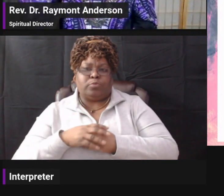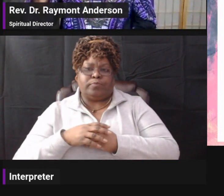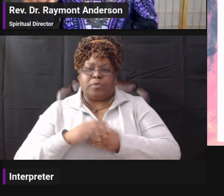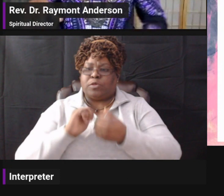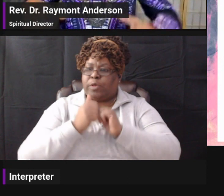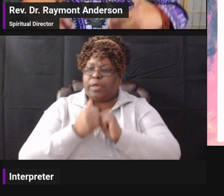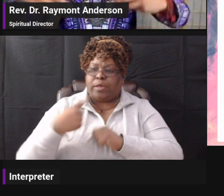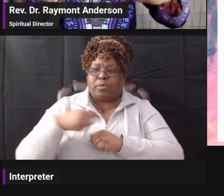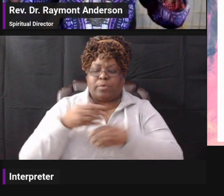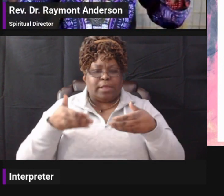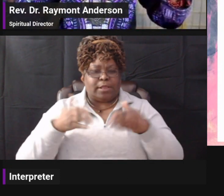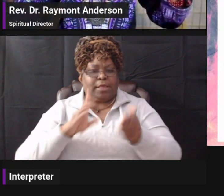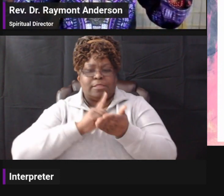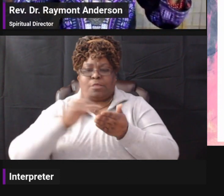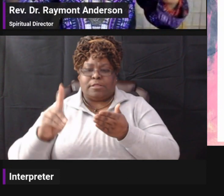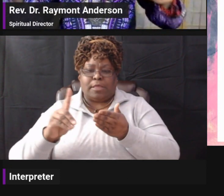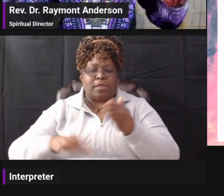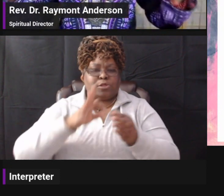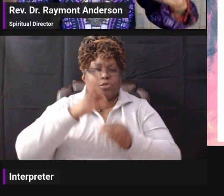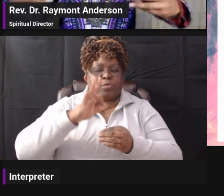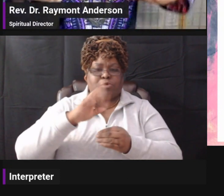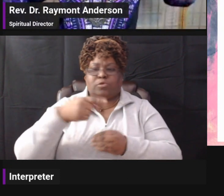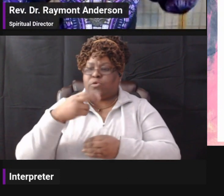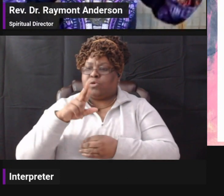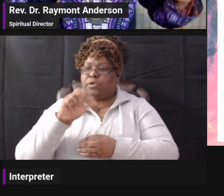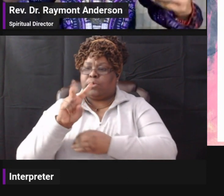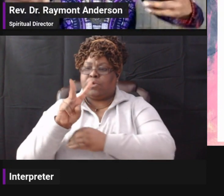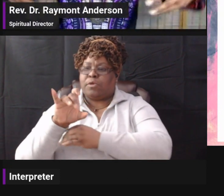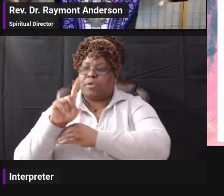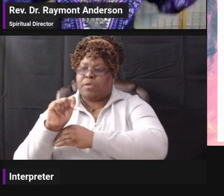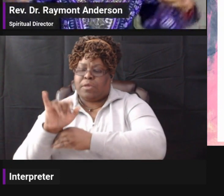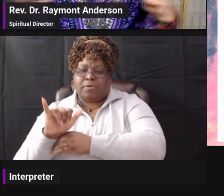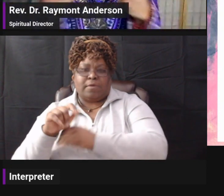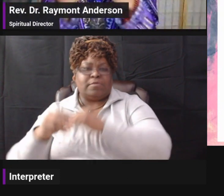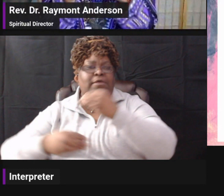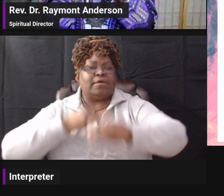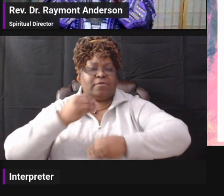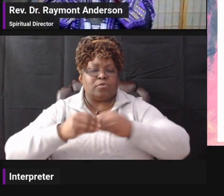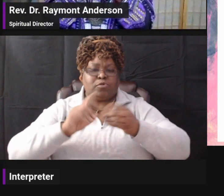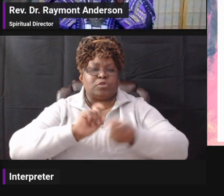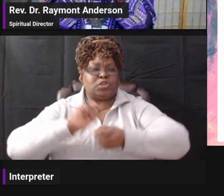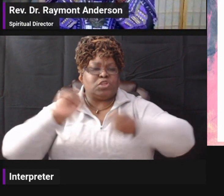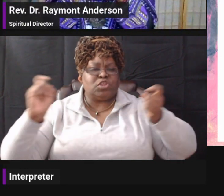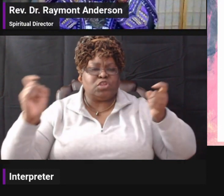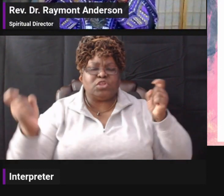Once outside of the comfort zone, how do we let the divine spiritual gravity of evolution pull